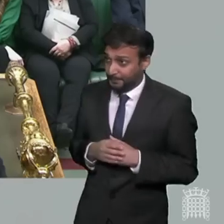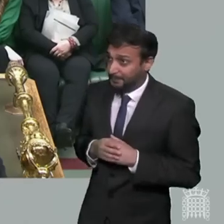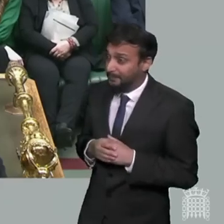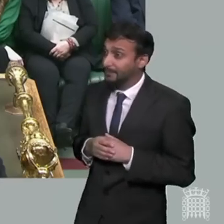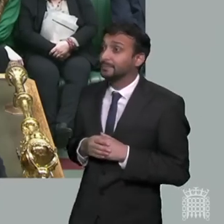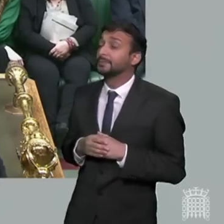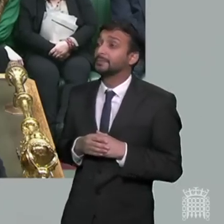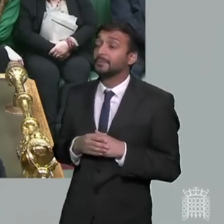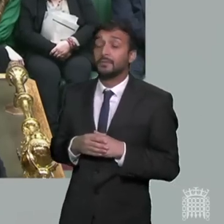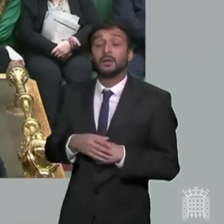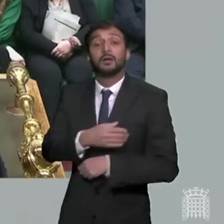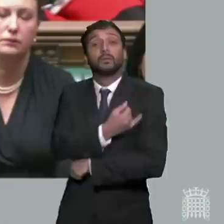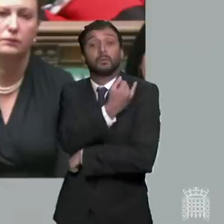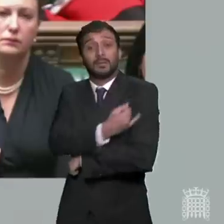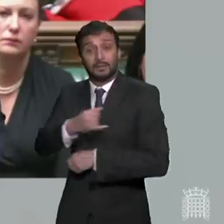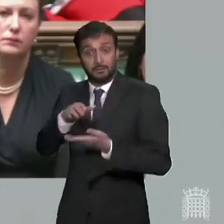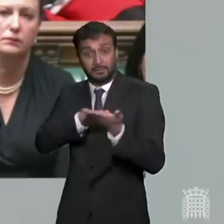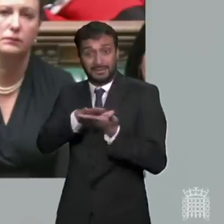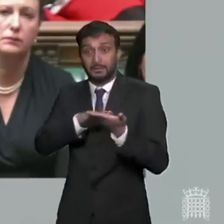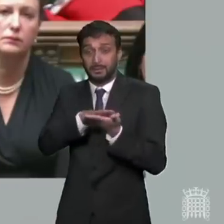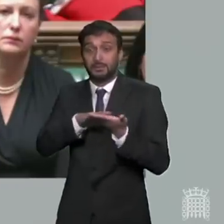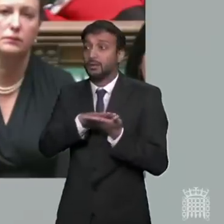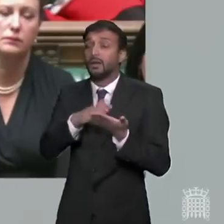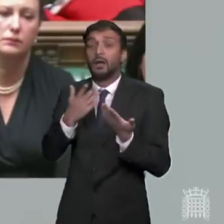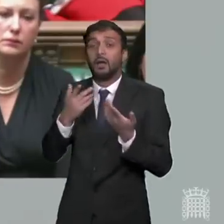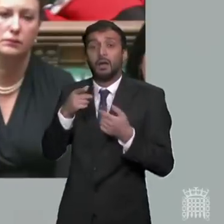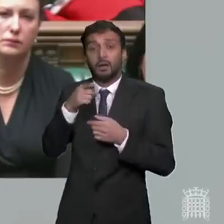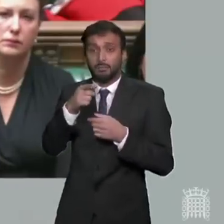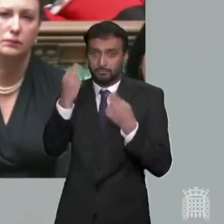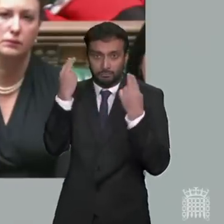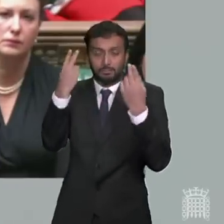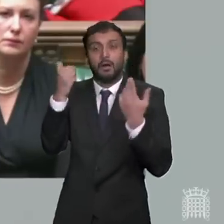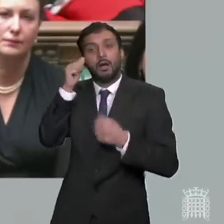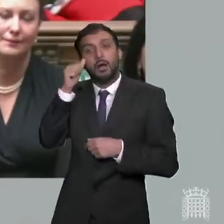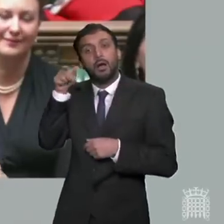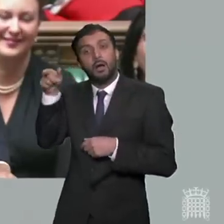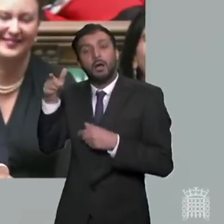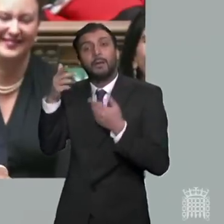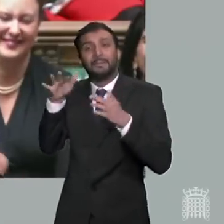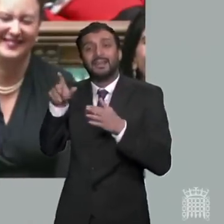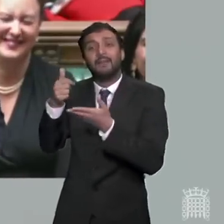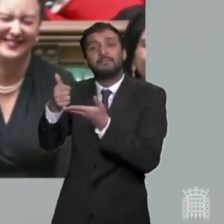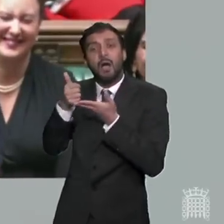That's not being able to stand up to people. I know he's taken some advice from Gordon Brown lately.